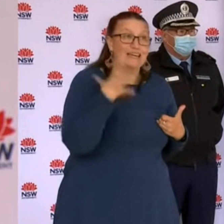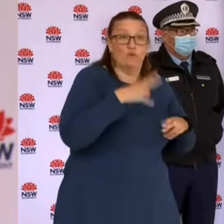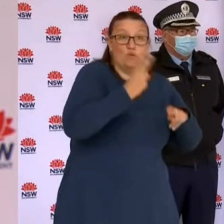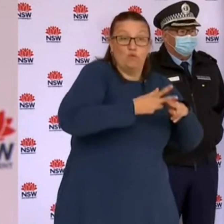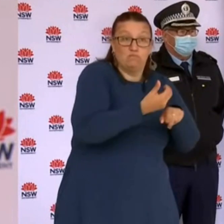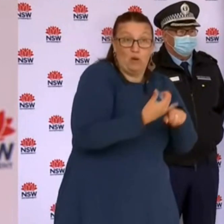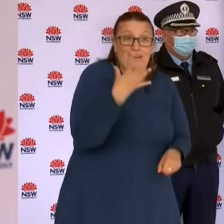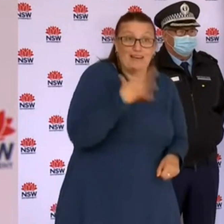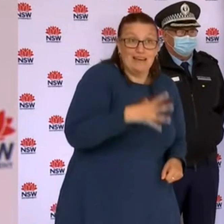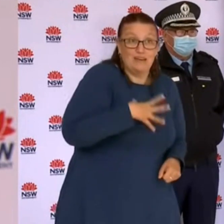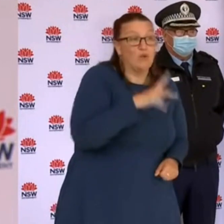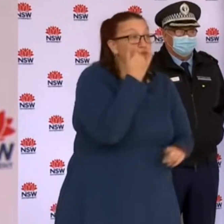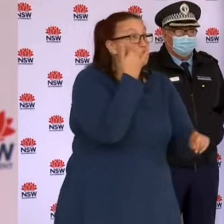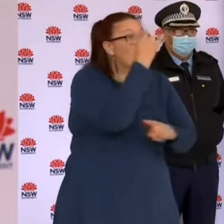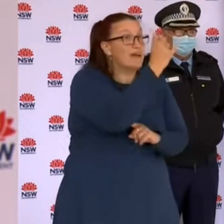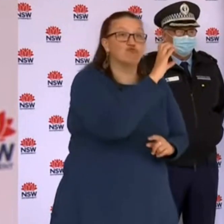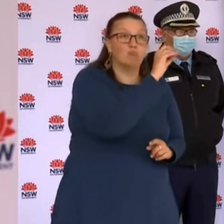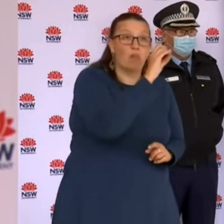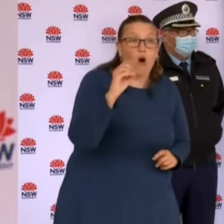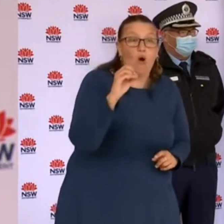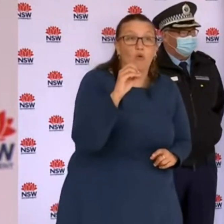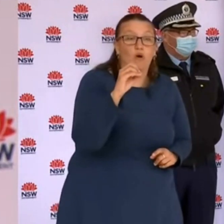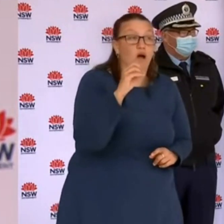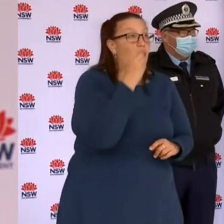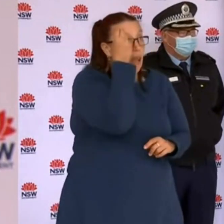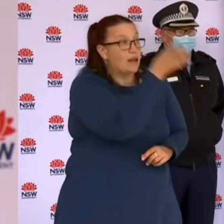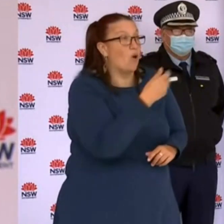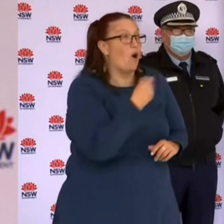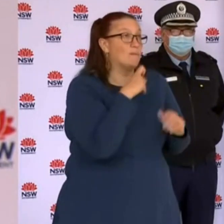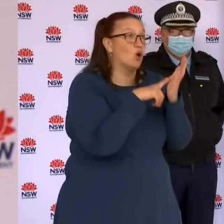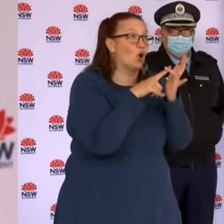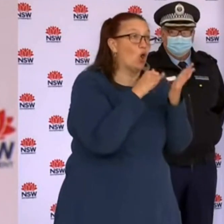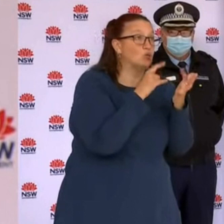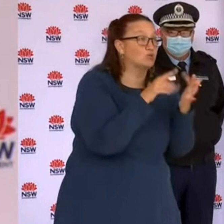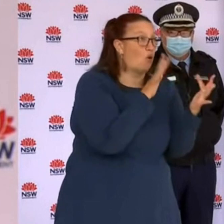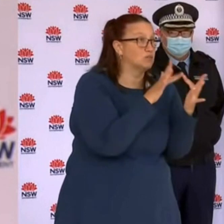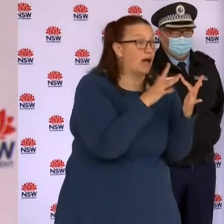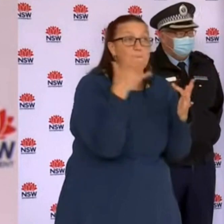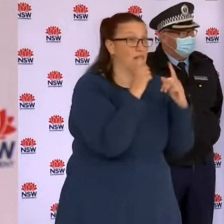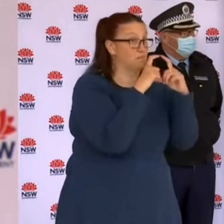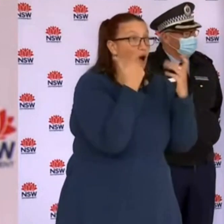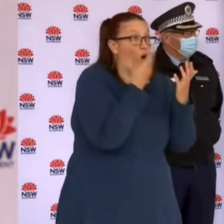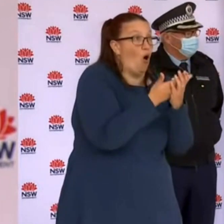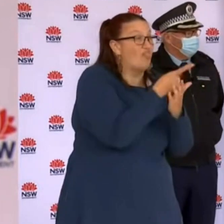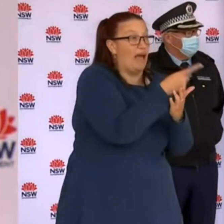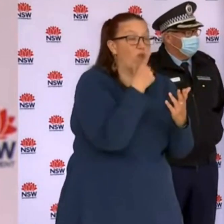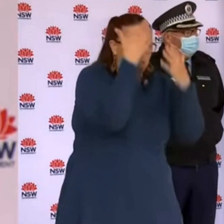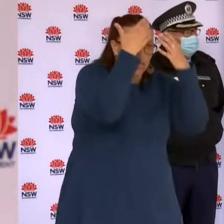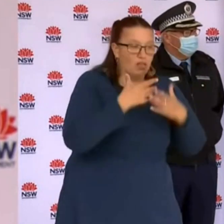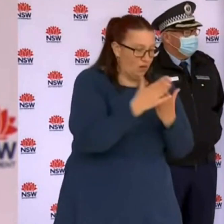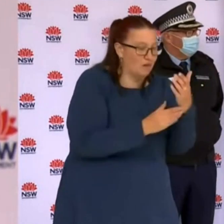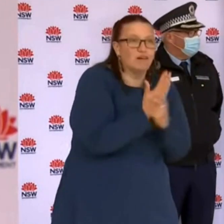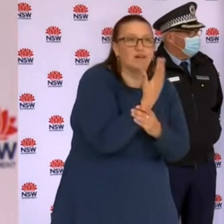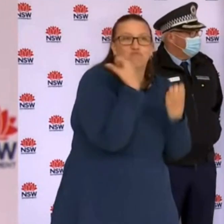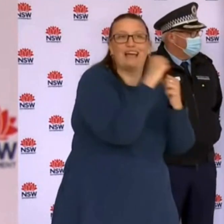care, and wear a mask and go by ambulance or go safely. What we're wanting, that's a very different